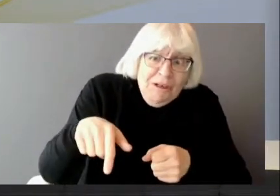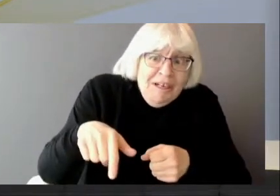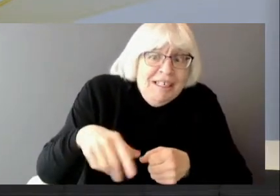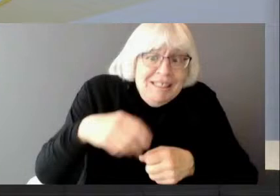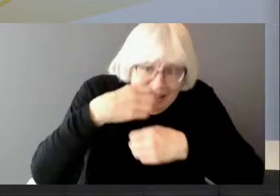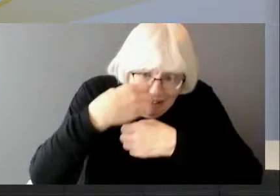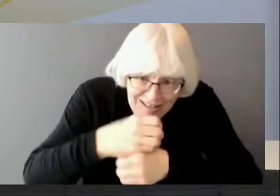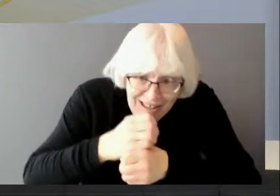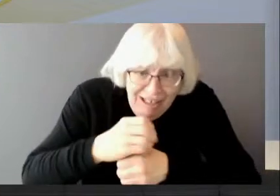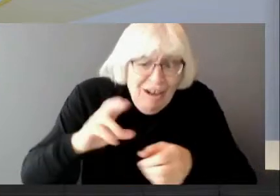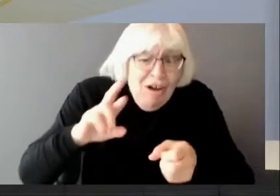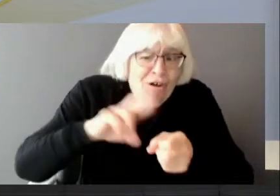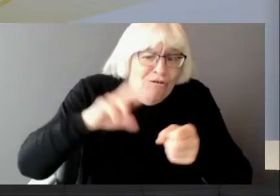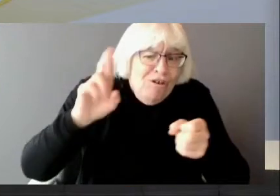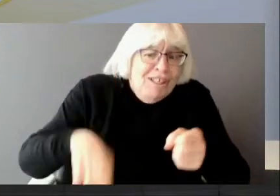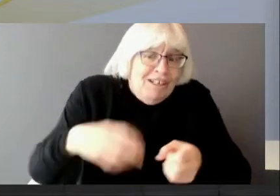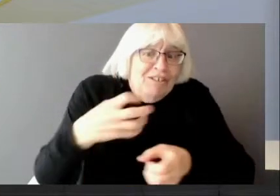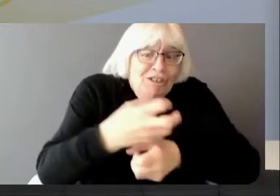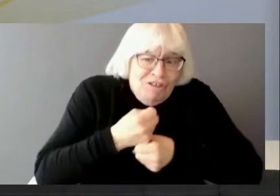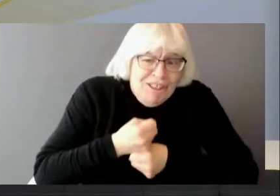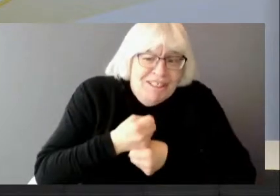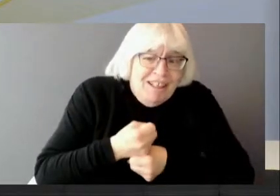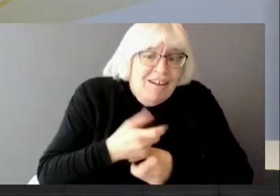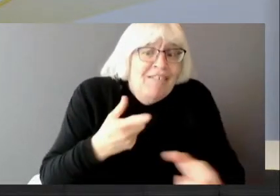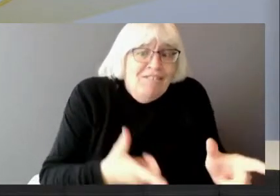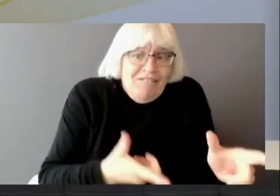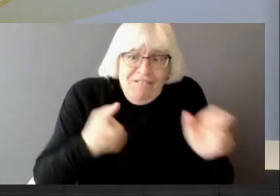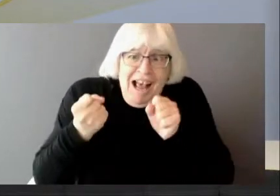So that conversation is ongoing.